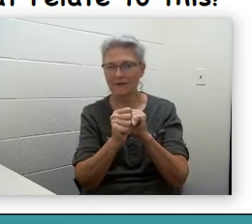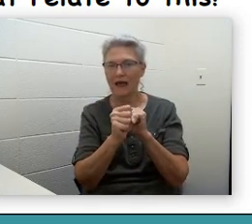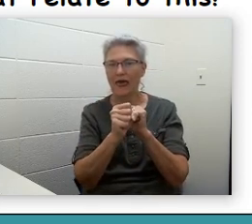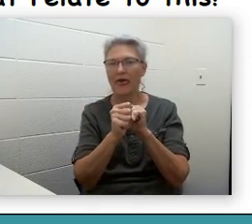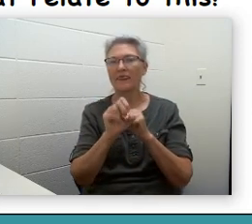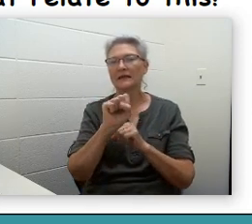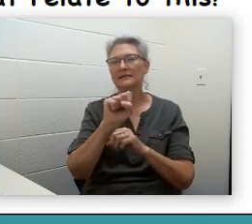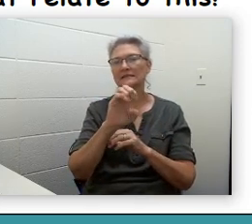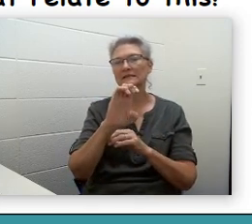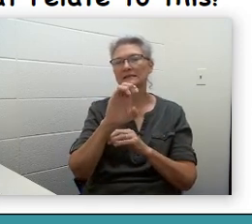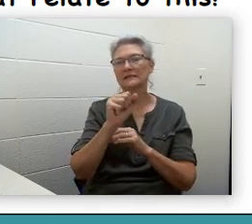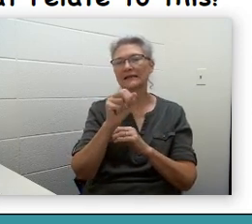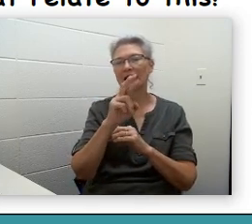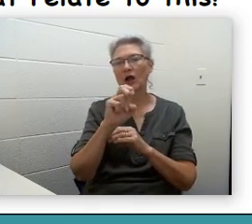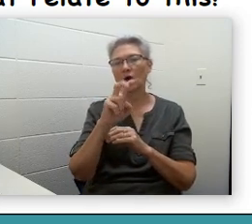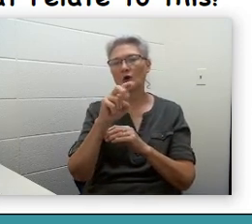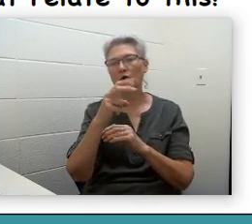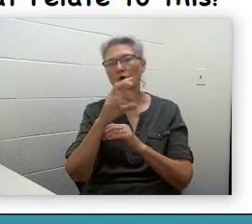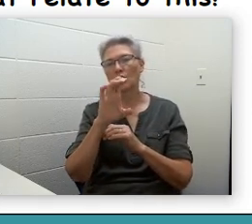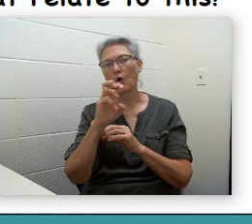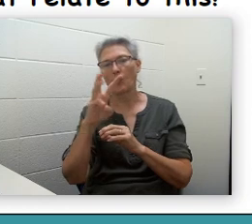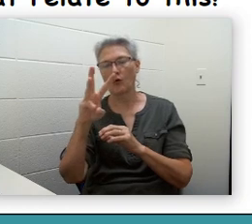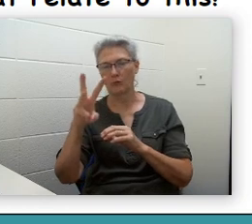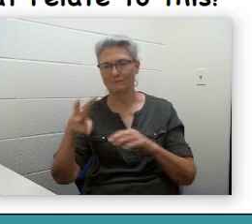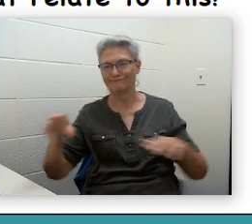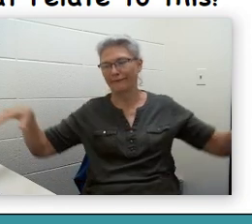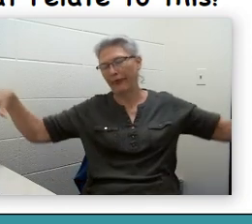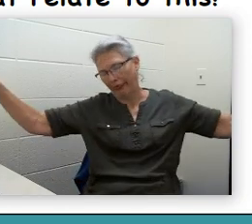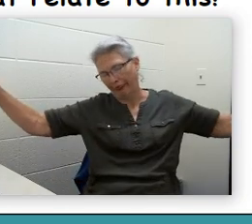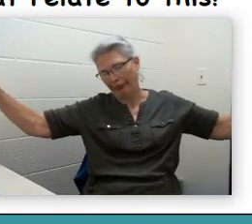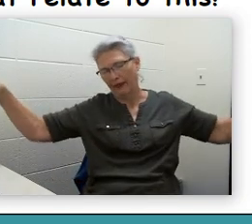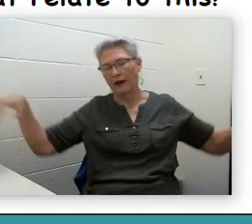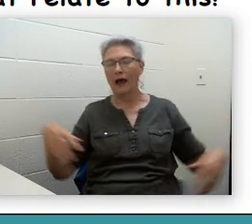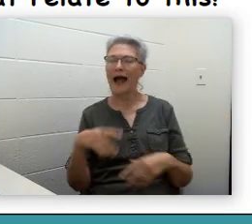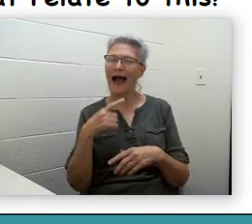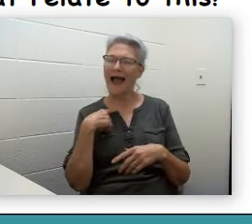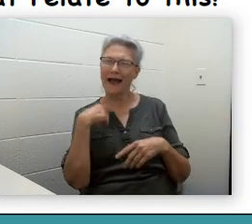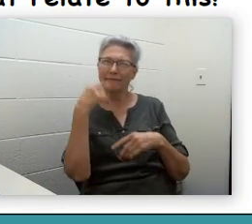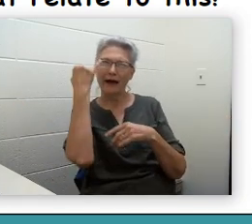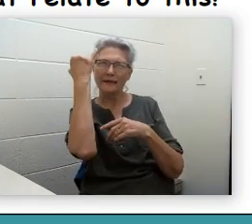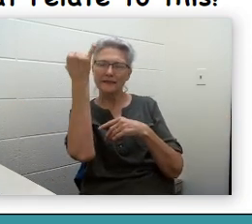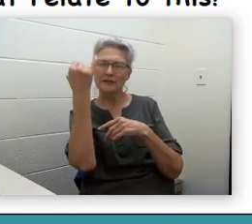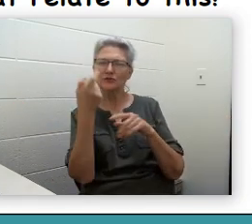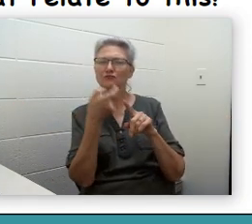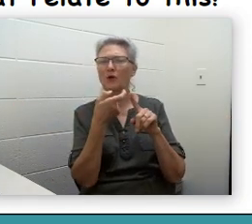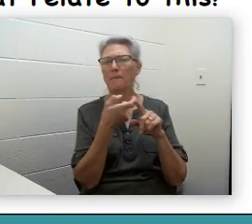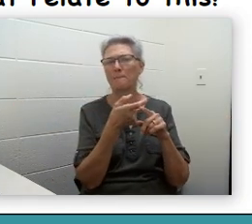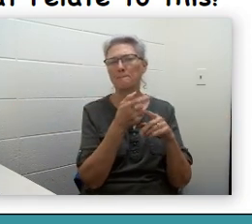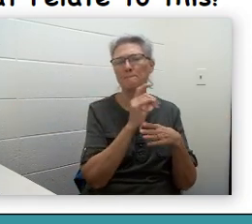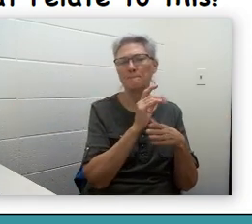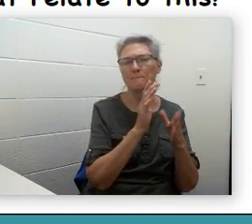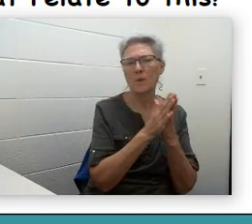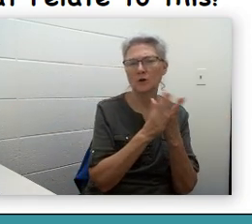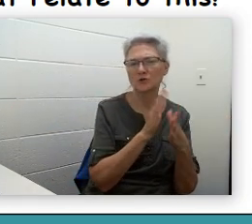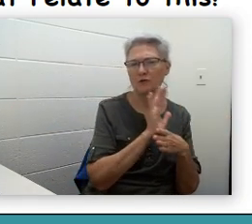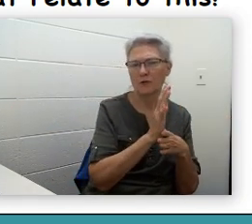my head based on other books and films that relate to this that I might have read or seen before. Let's get